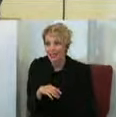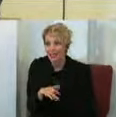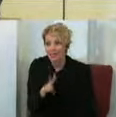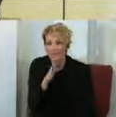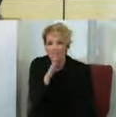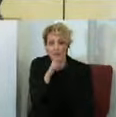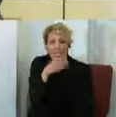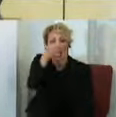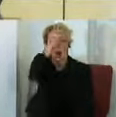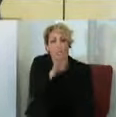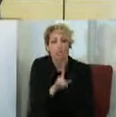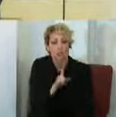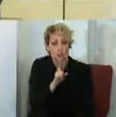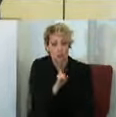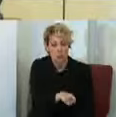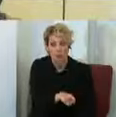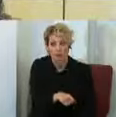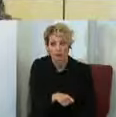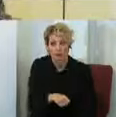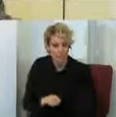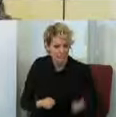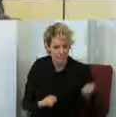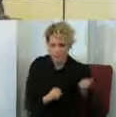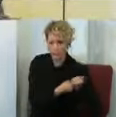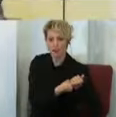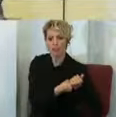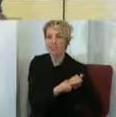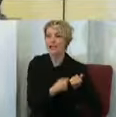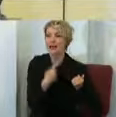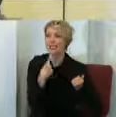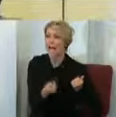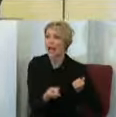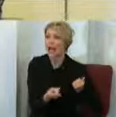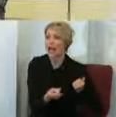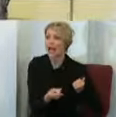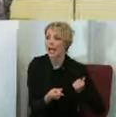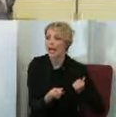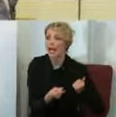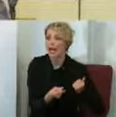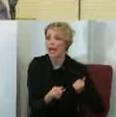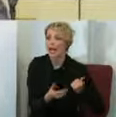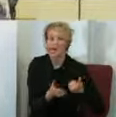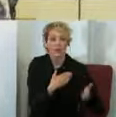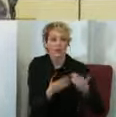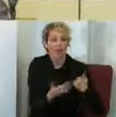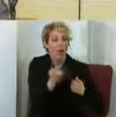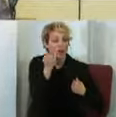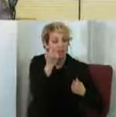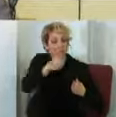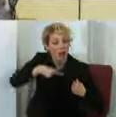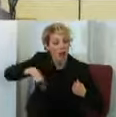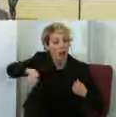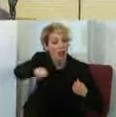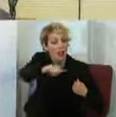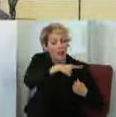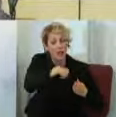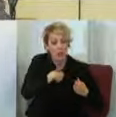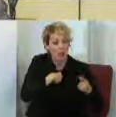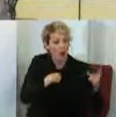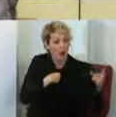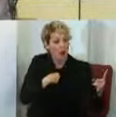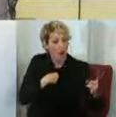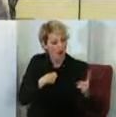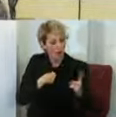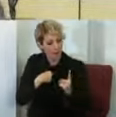speaking God's truth and standing behind it and saying, even if all of you coming to me